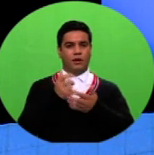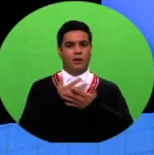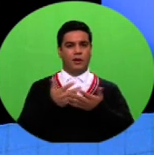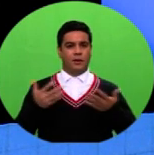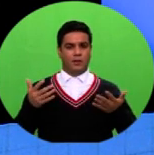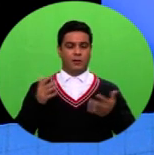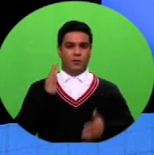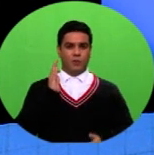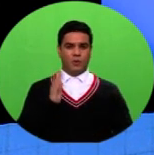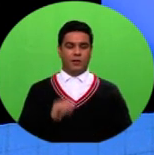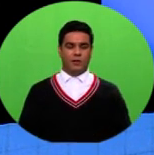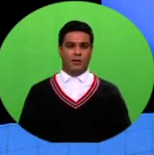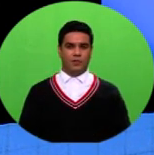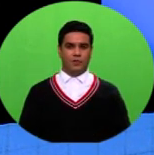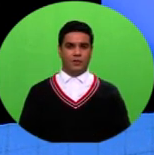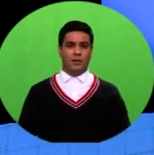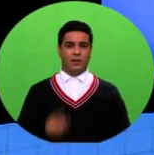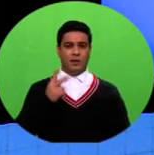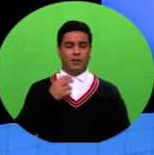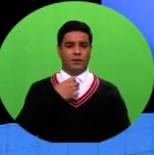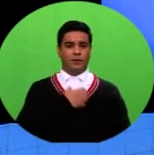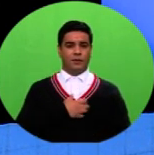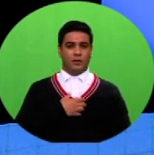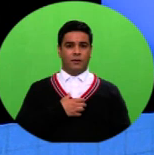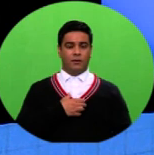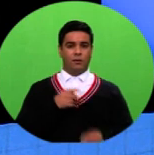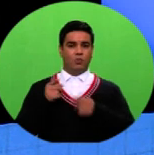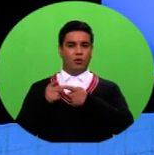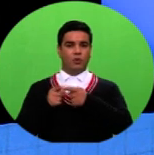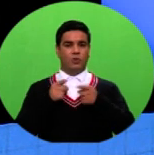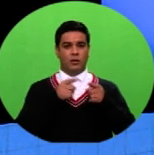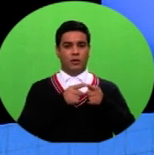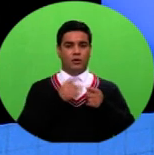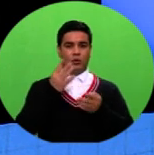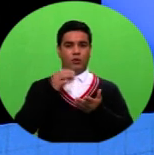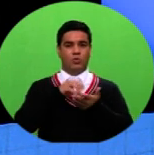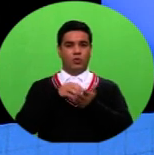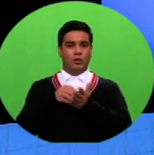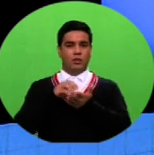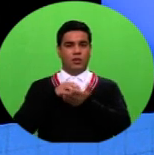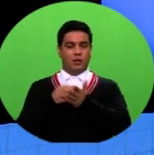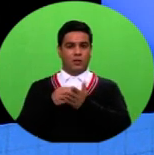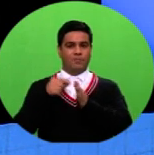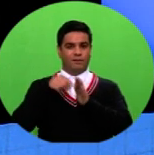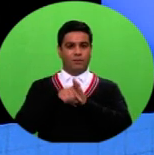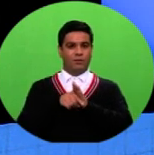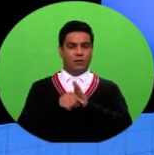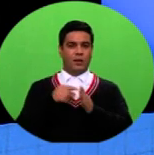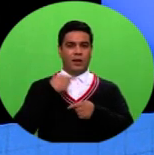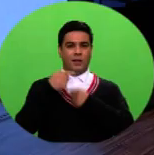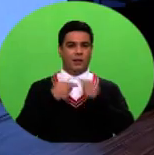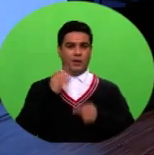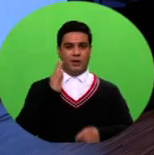hokazo bo'lishi mumkin. 2 ta asos va yon-yoqlari 4 burchak, to'g'ri 4 burchakdan iborat jismga